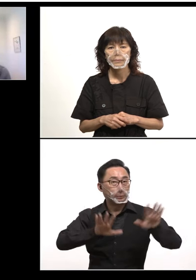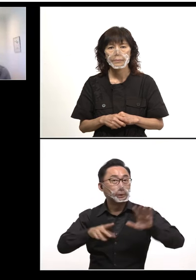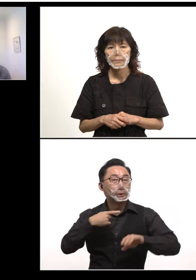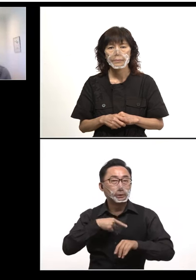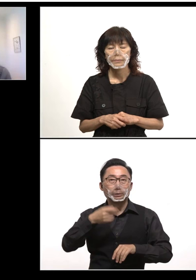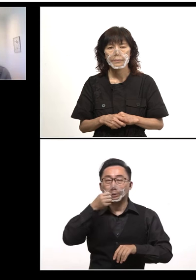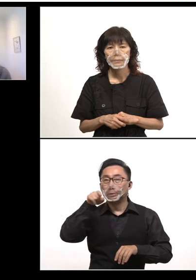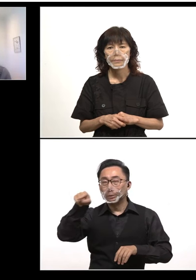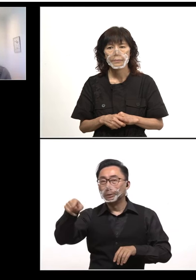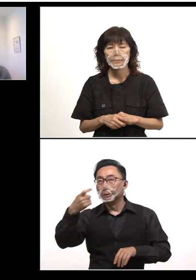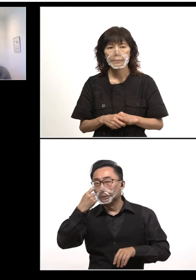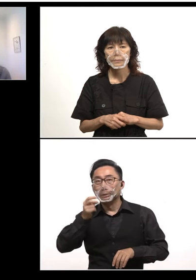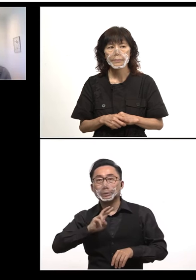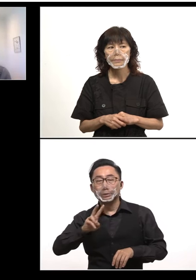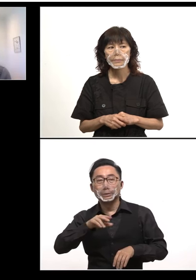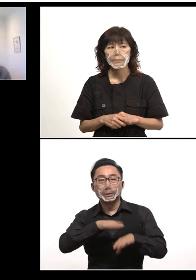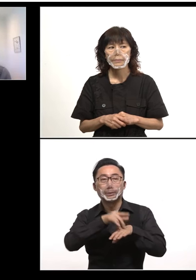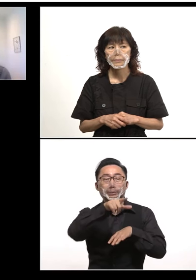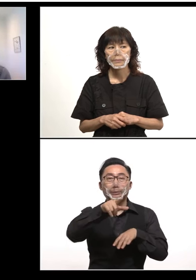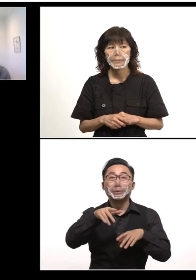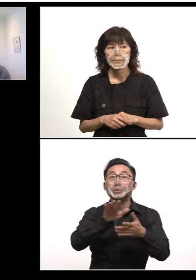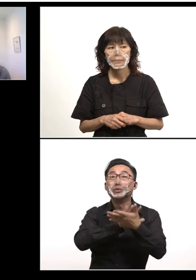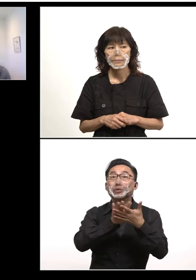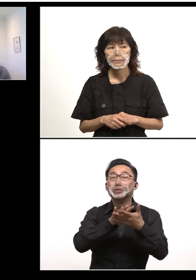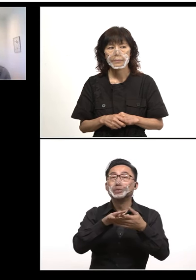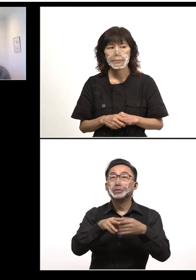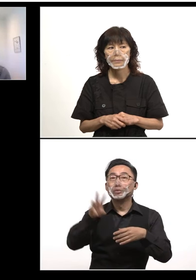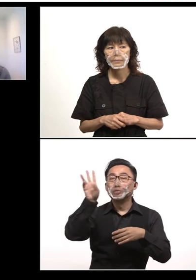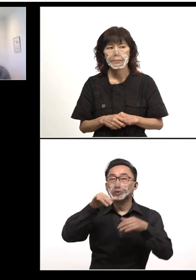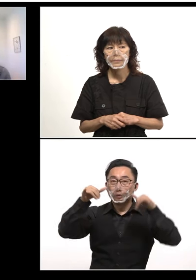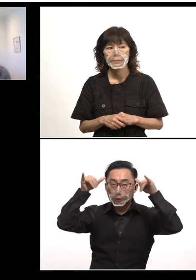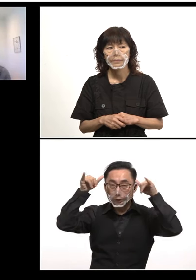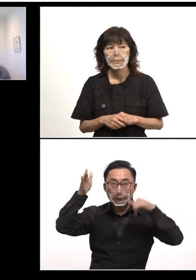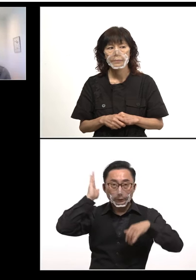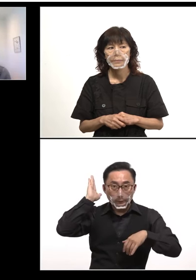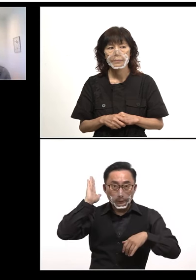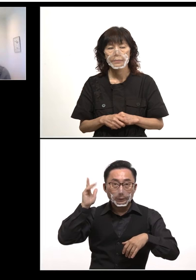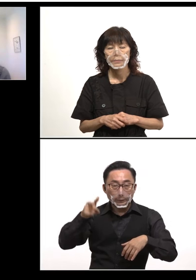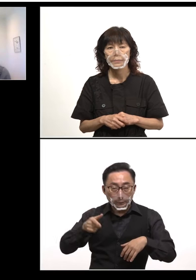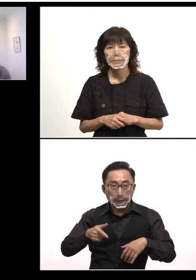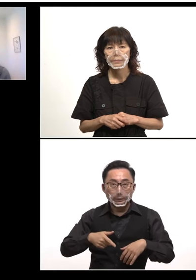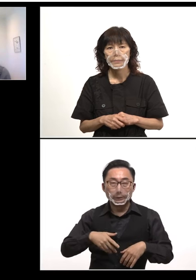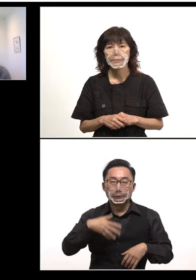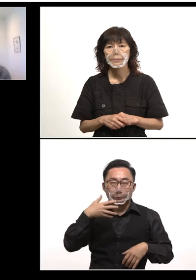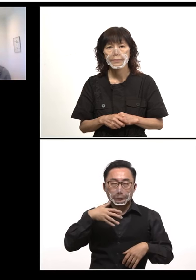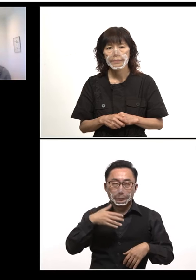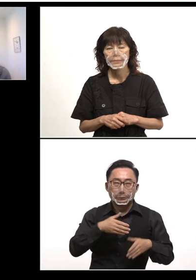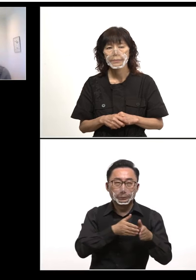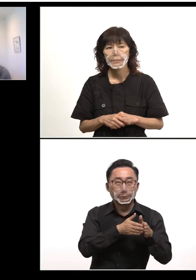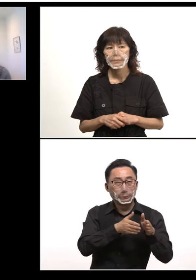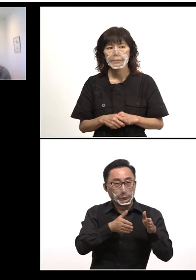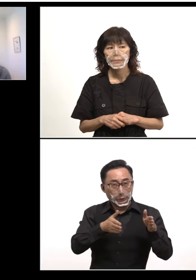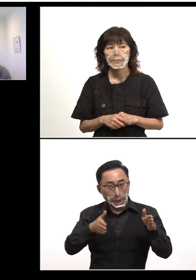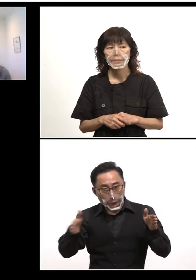palsy. That was a very painstaking, long process of interviews with a translator in order